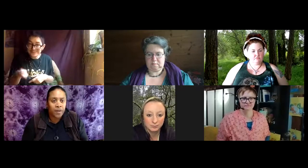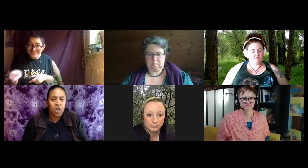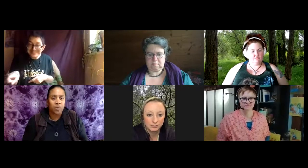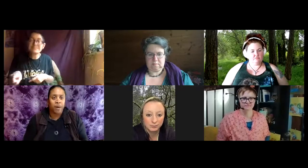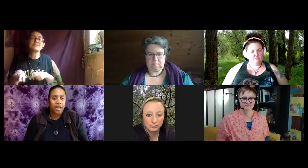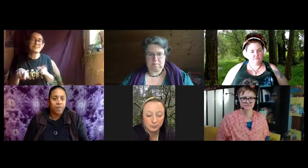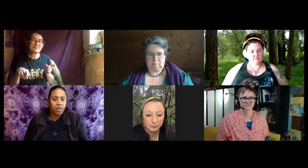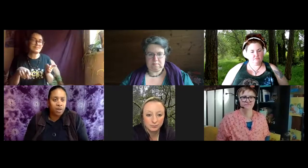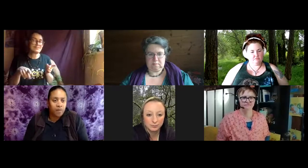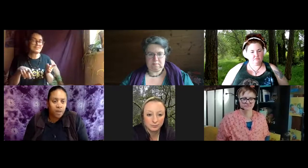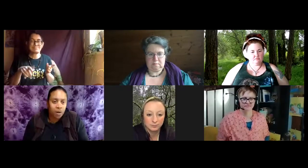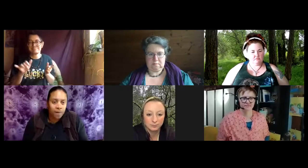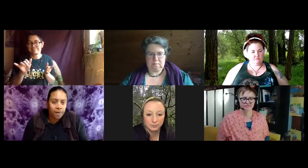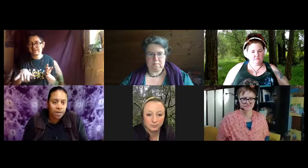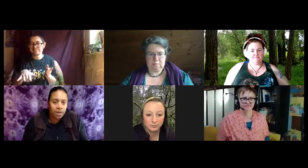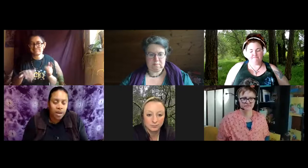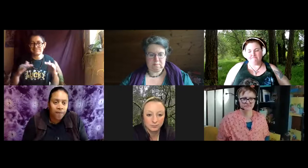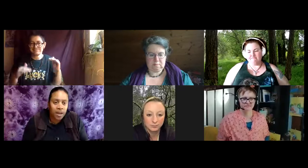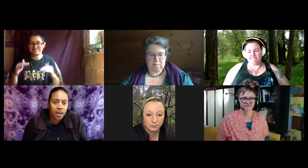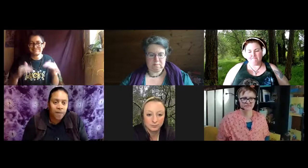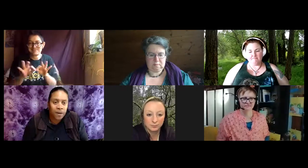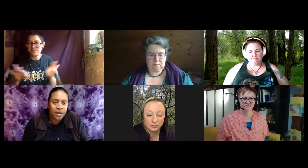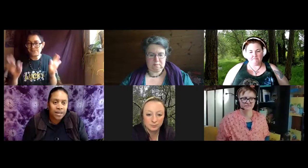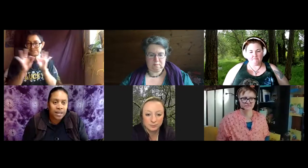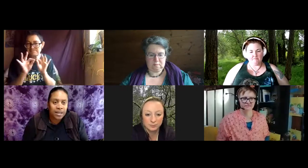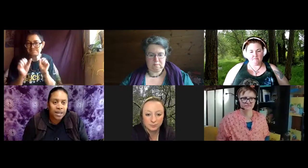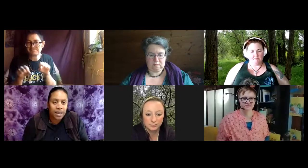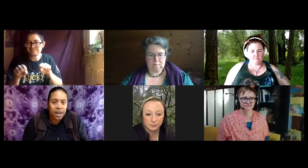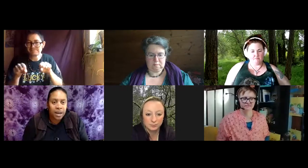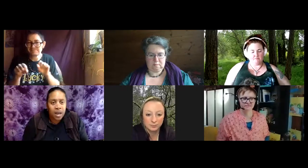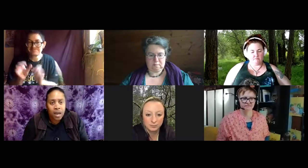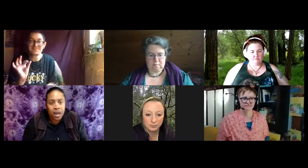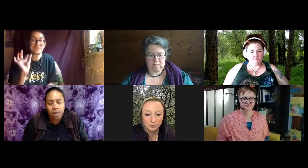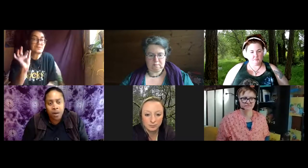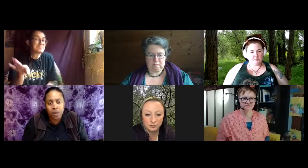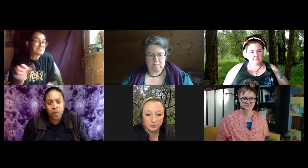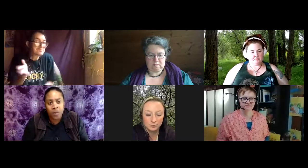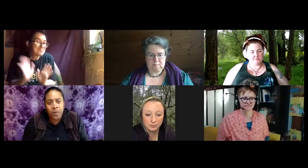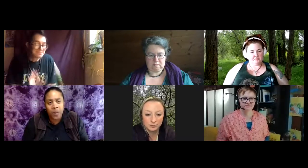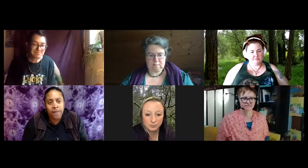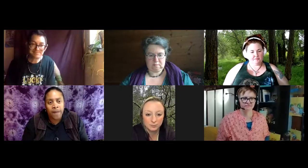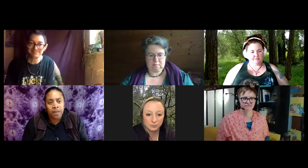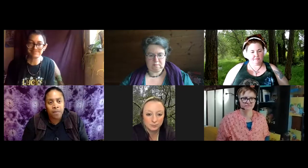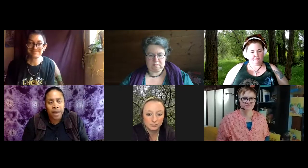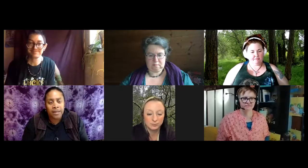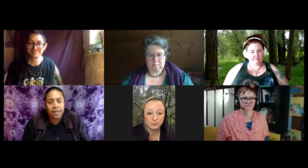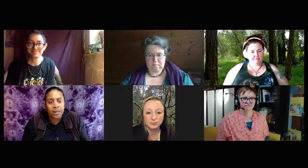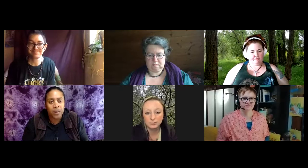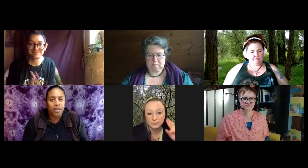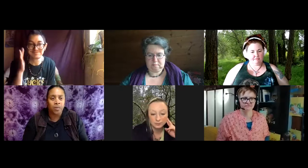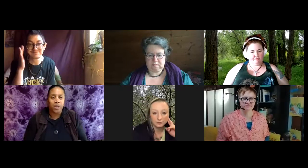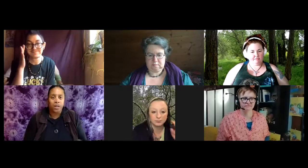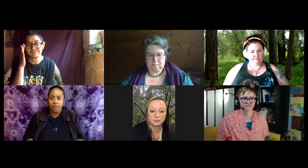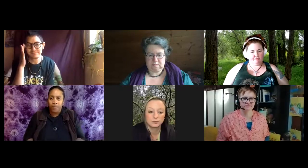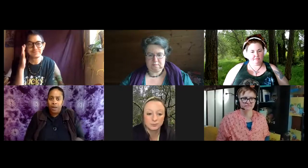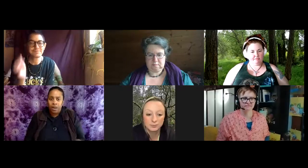limits of your human body. Make sure you feed yourself, take care of your needs and things like that. And, it's most important to find your balance. And so I